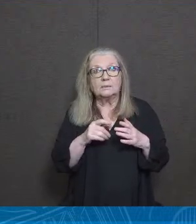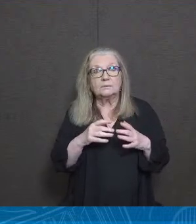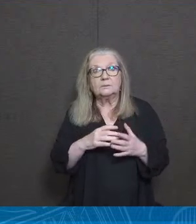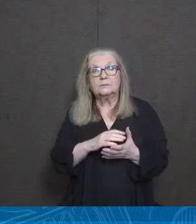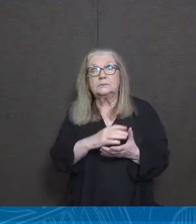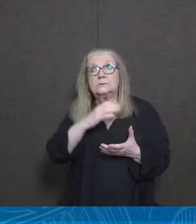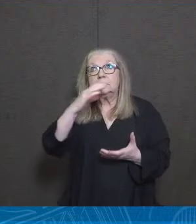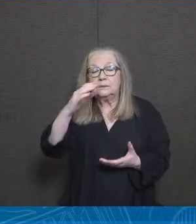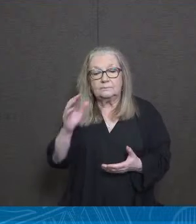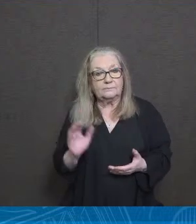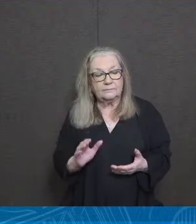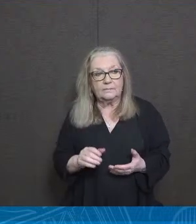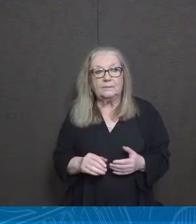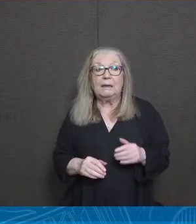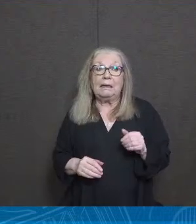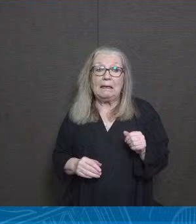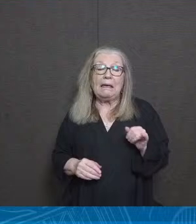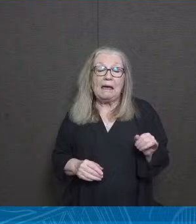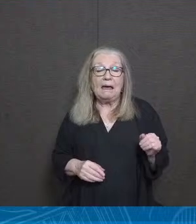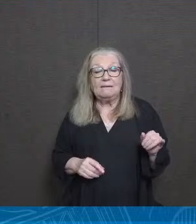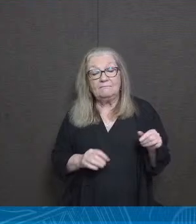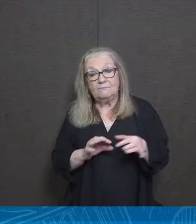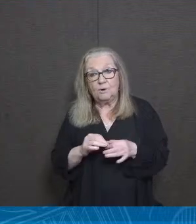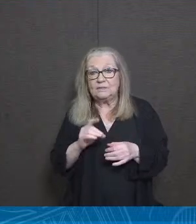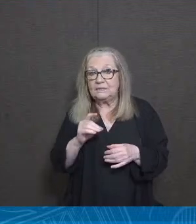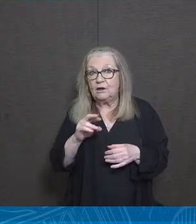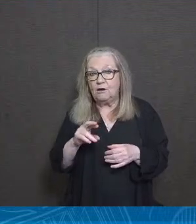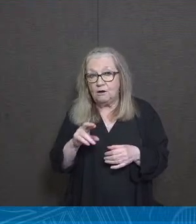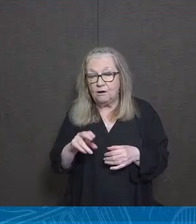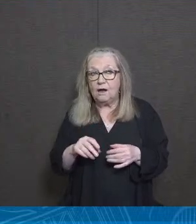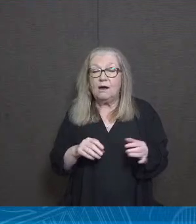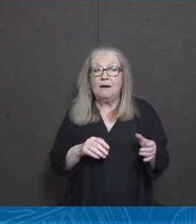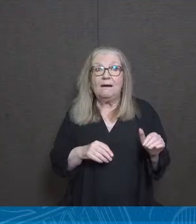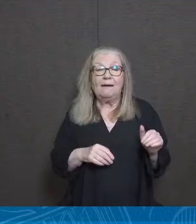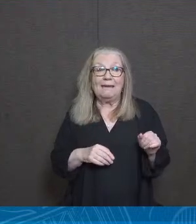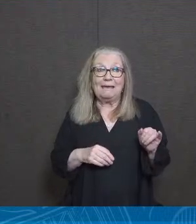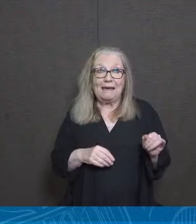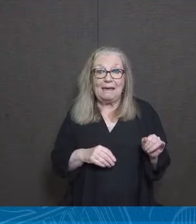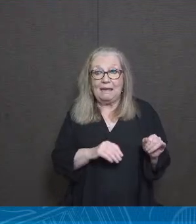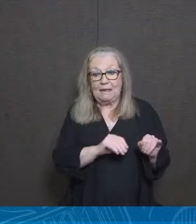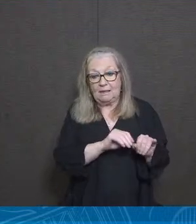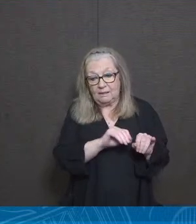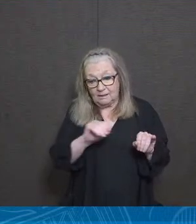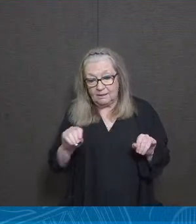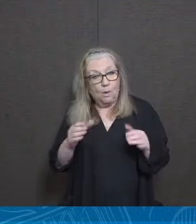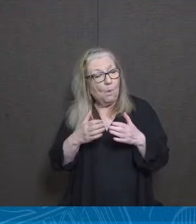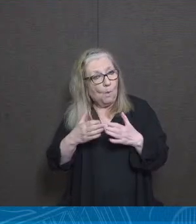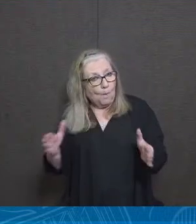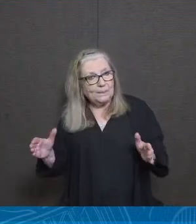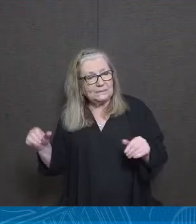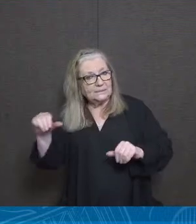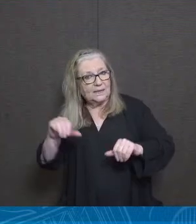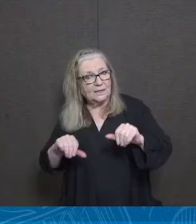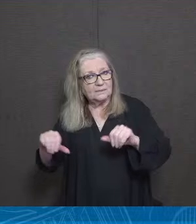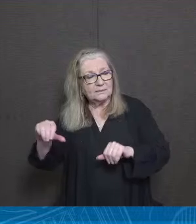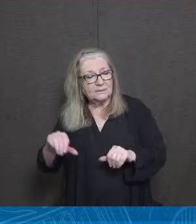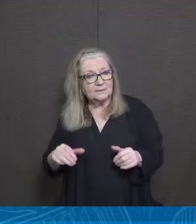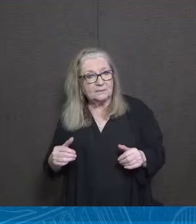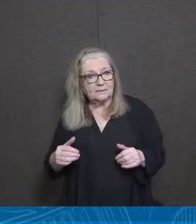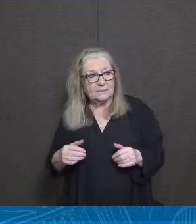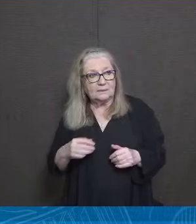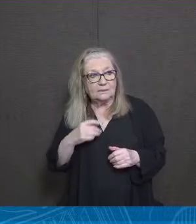for DRR, towards AI and open science in all countries, important role of AI in